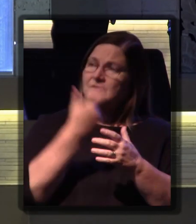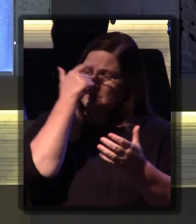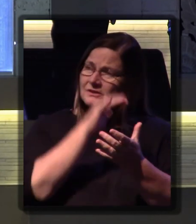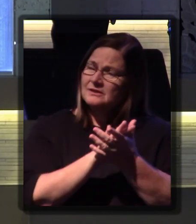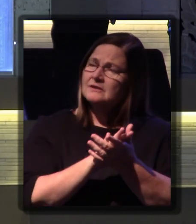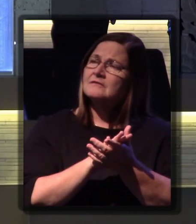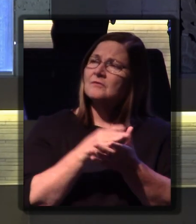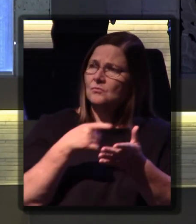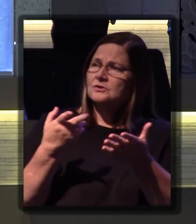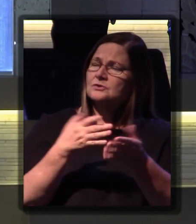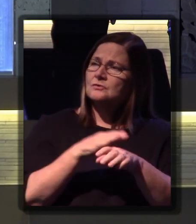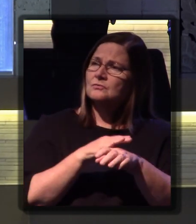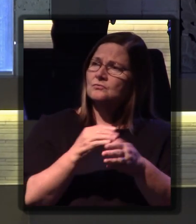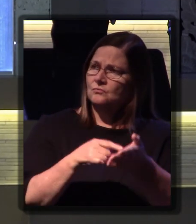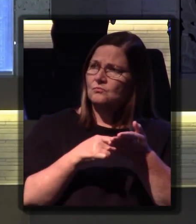master of all things,